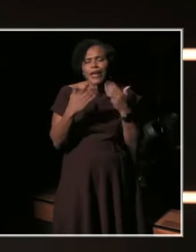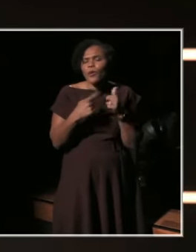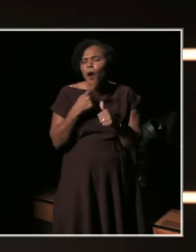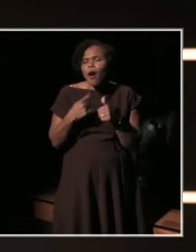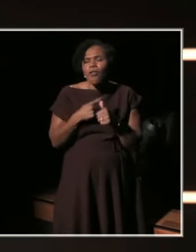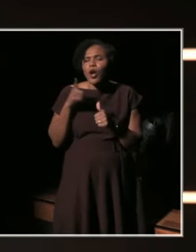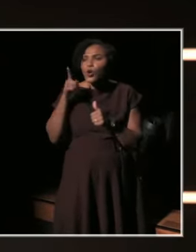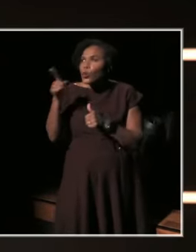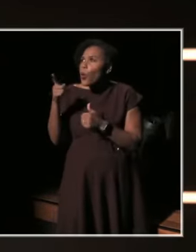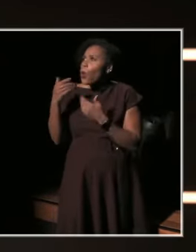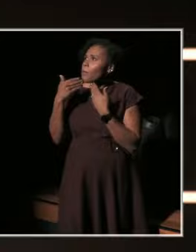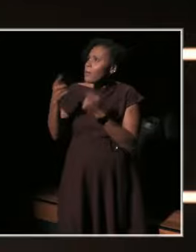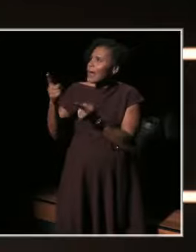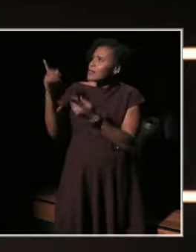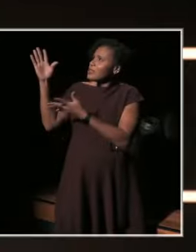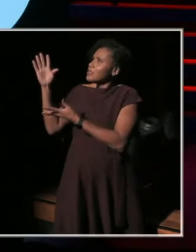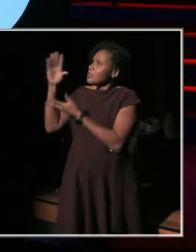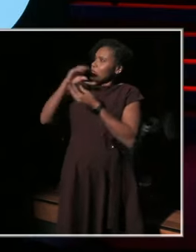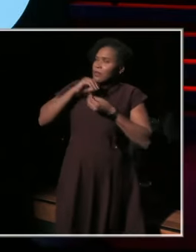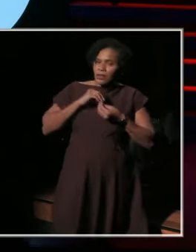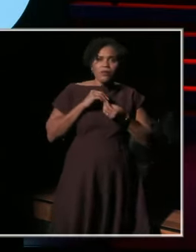your message forward.